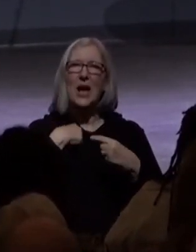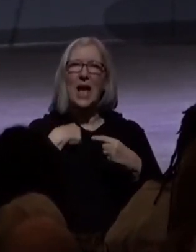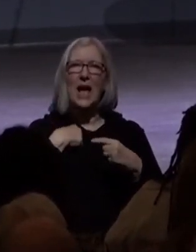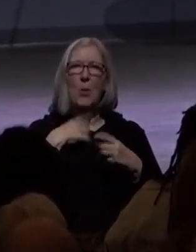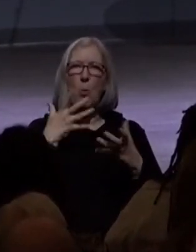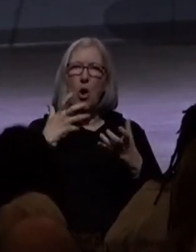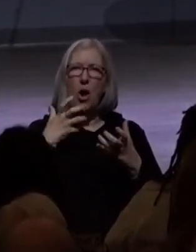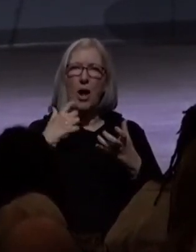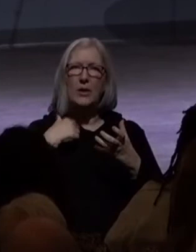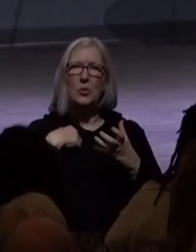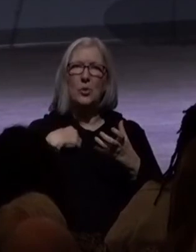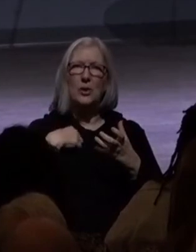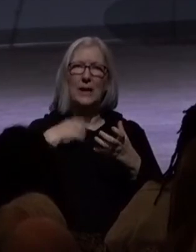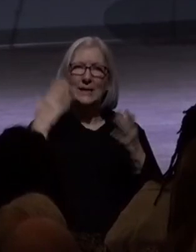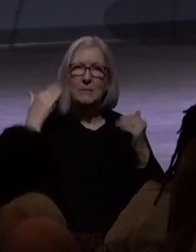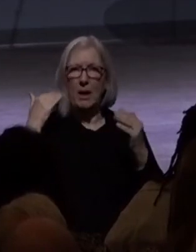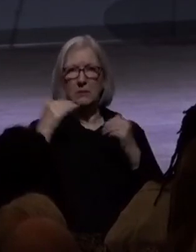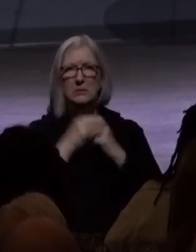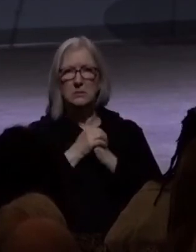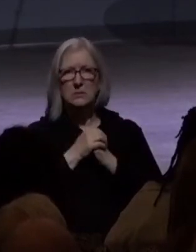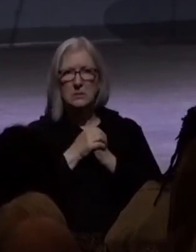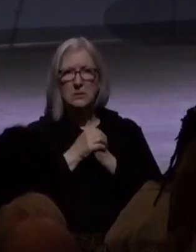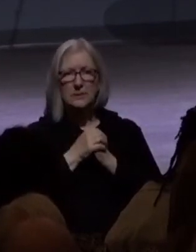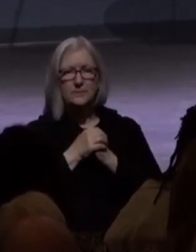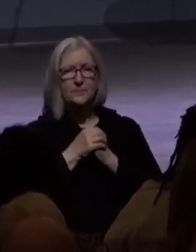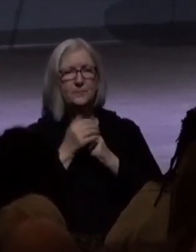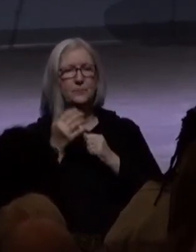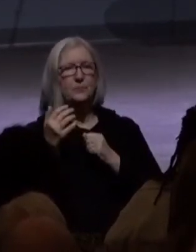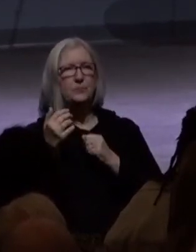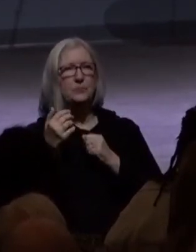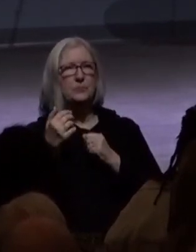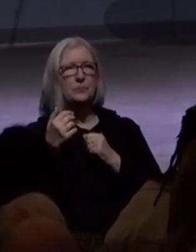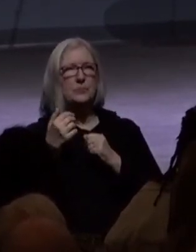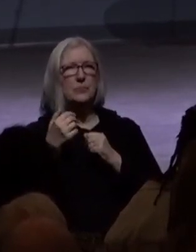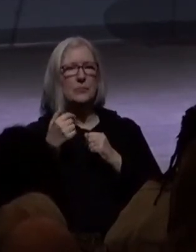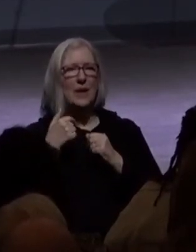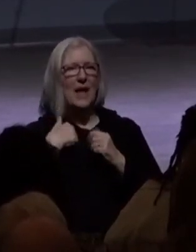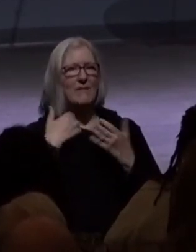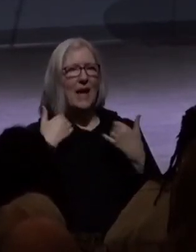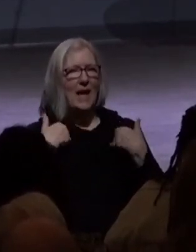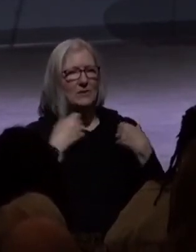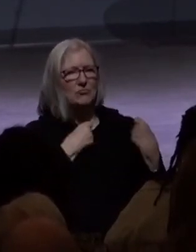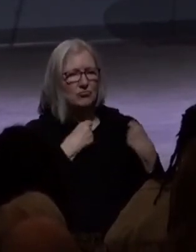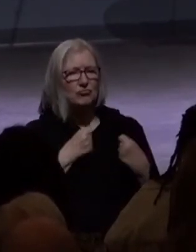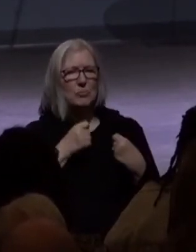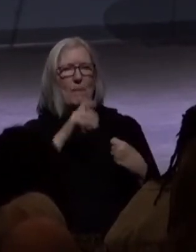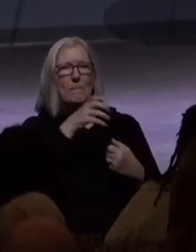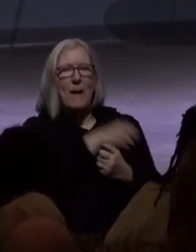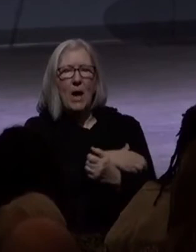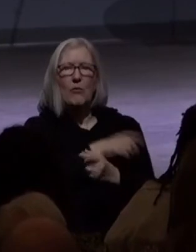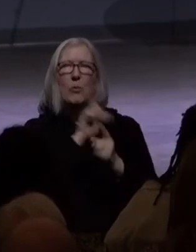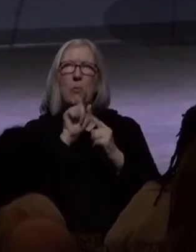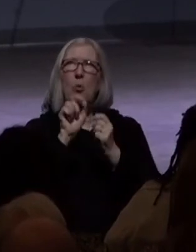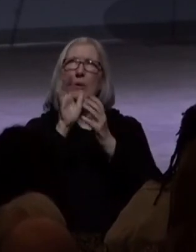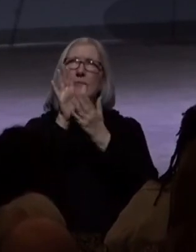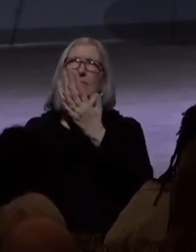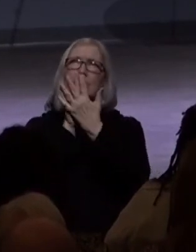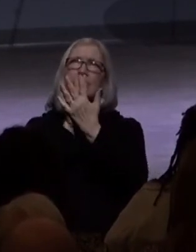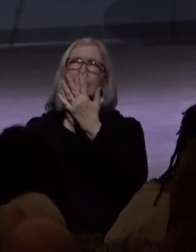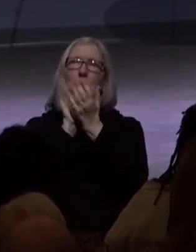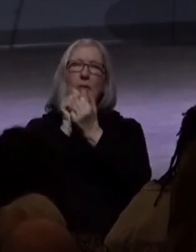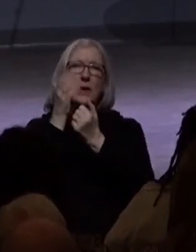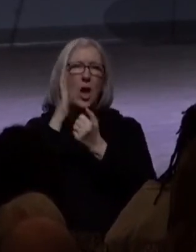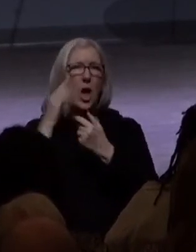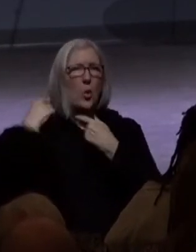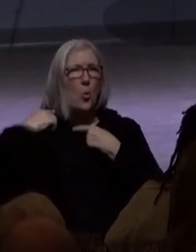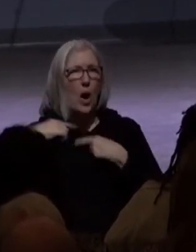God refines my character. I've had some of my most intimate and powerful moments of God in the midst of hardship.